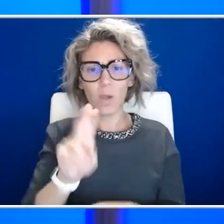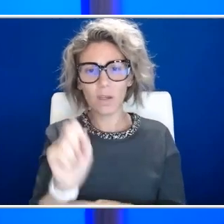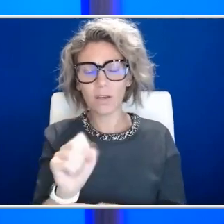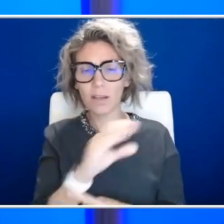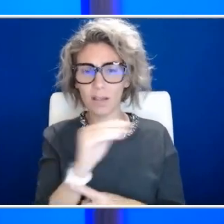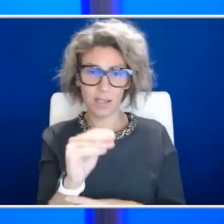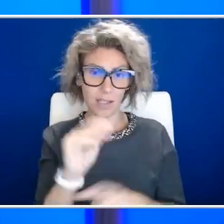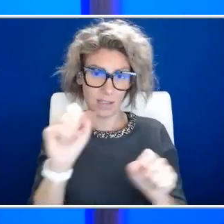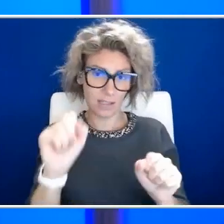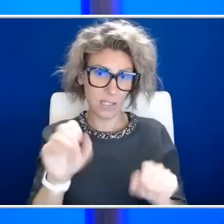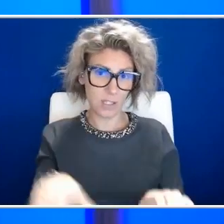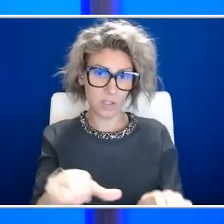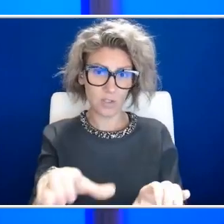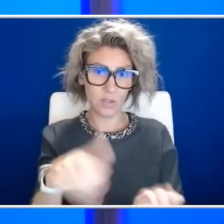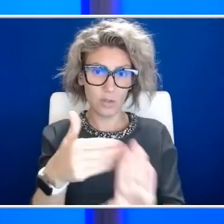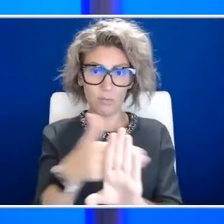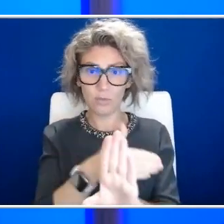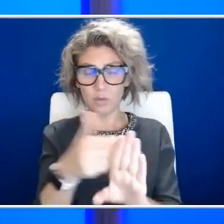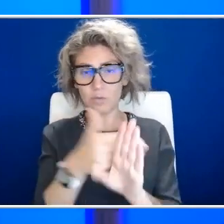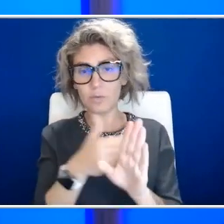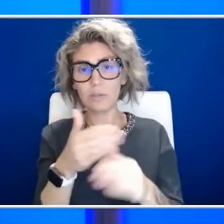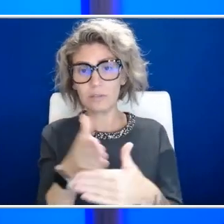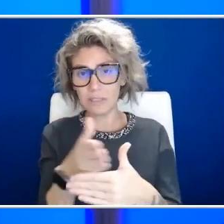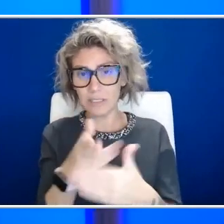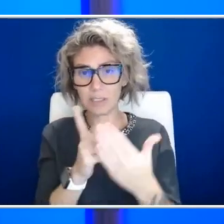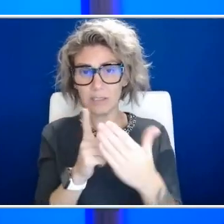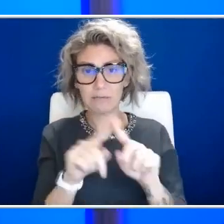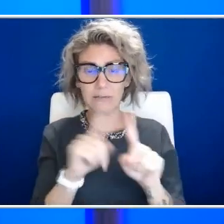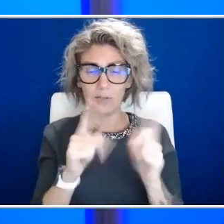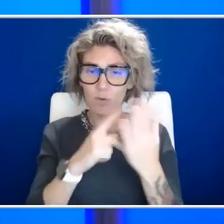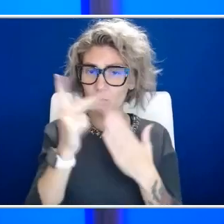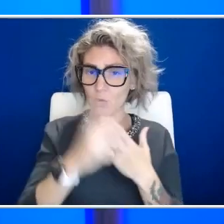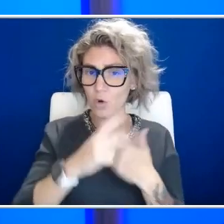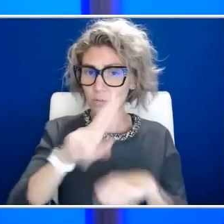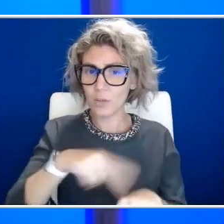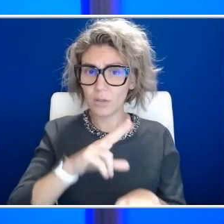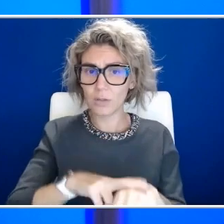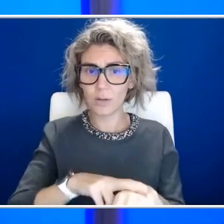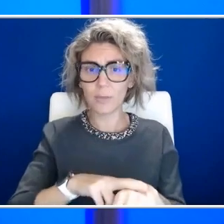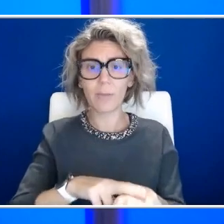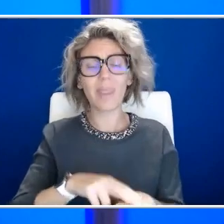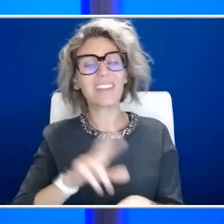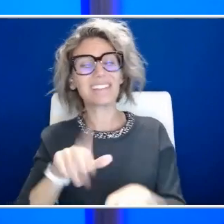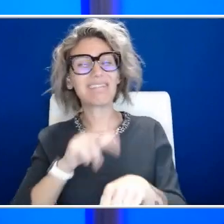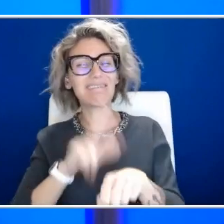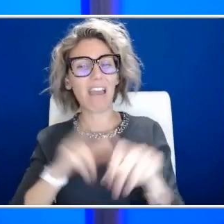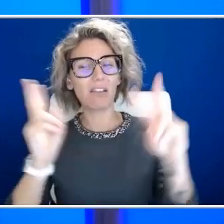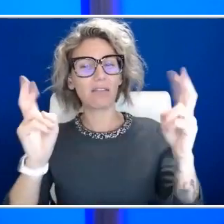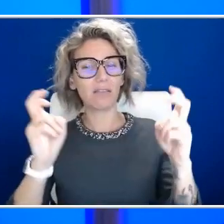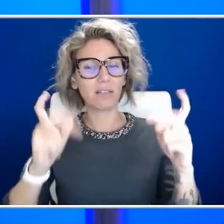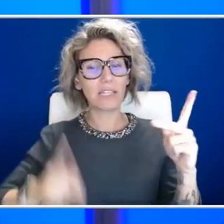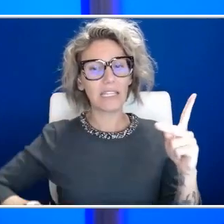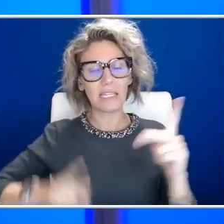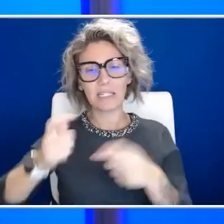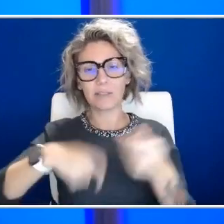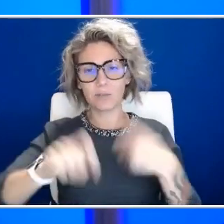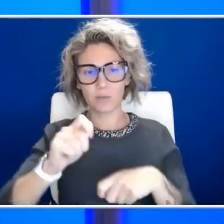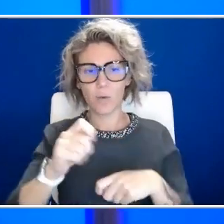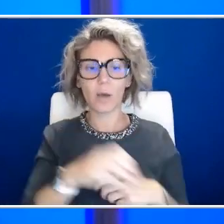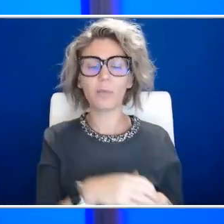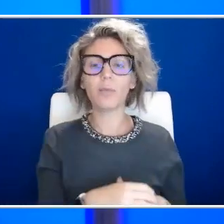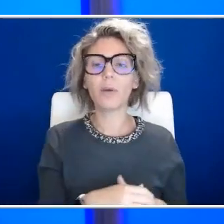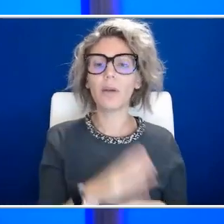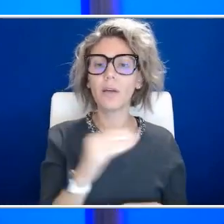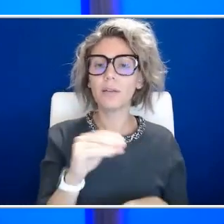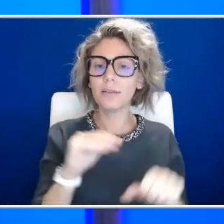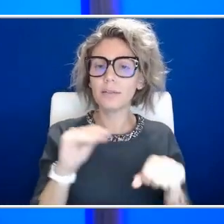swap between different programs nationally. It's called like a national kidney swap. And counseling, I think